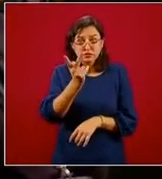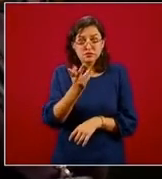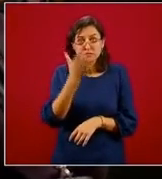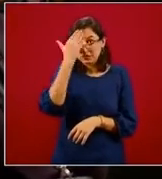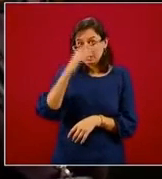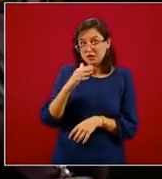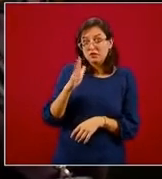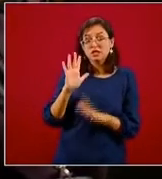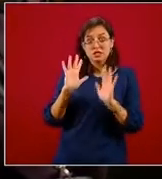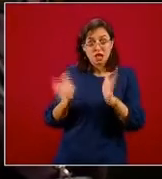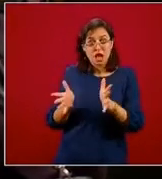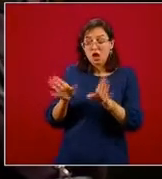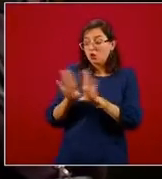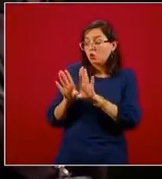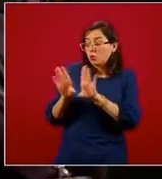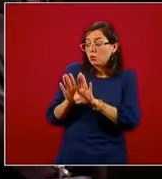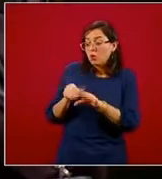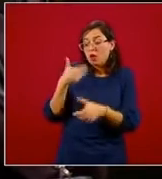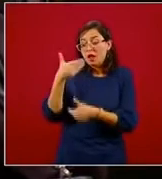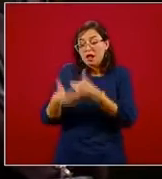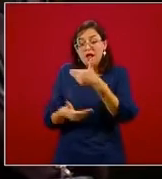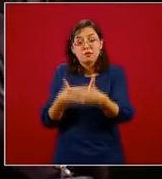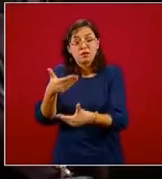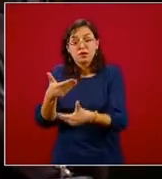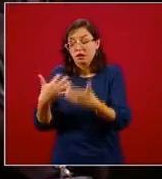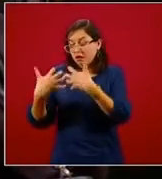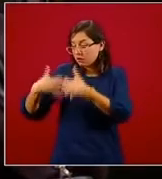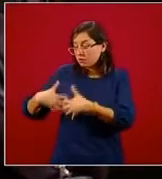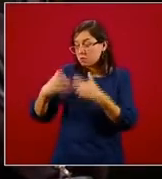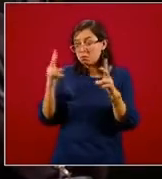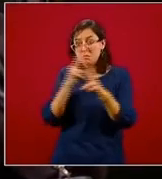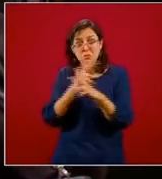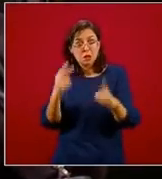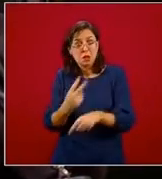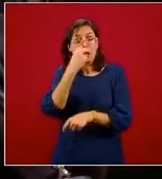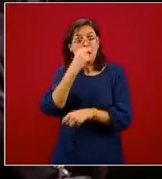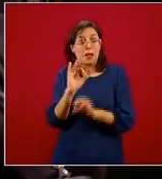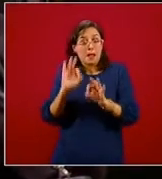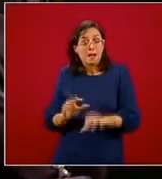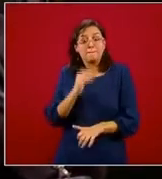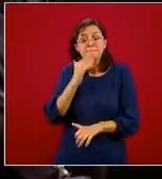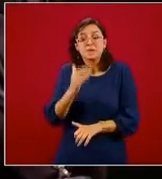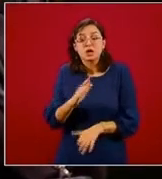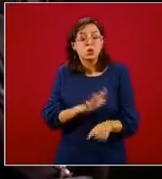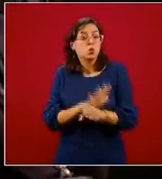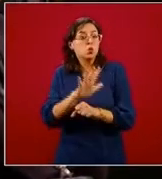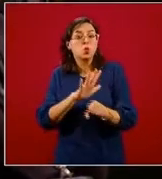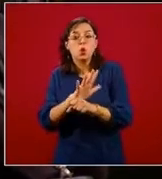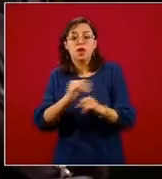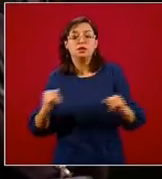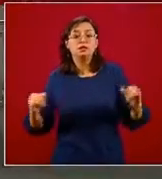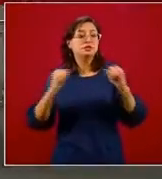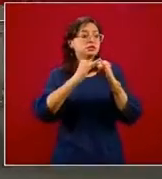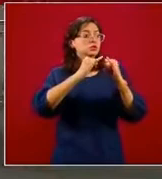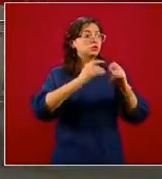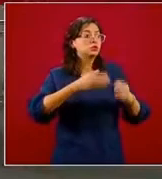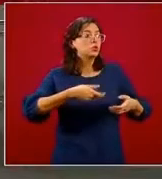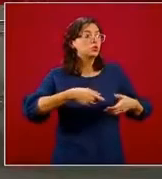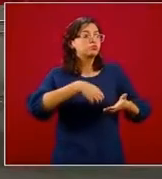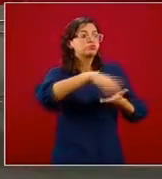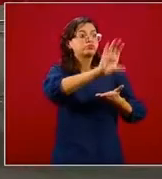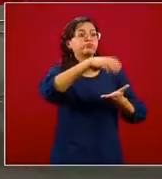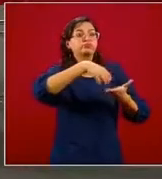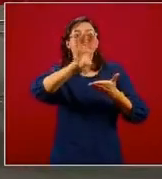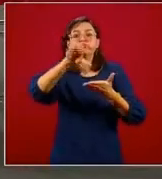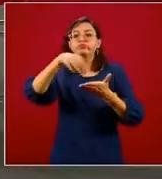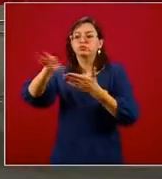want información to ask you de if you cómo have va el avance information de estos about ventiladores how y that's a qué going, instituciones se with the distribuirían, por ventilators, favor. and Muchas which gracias, Dulce, por